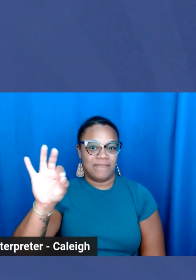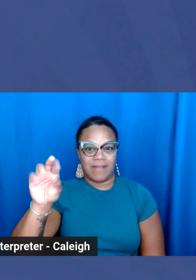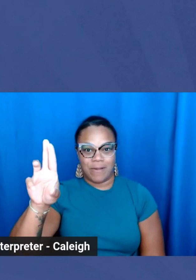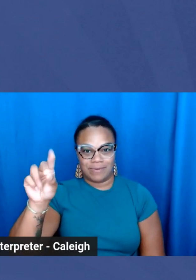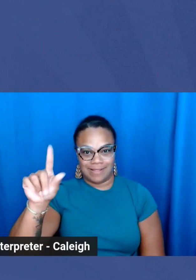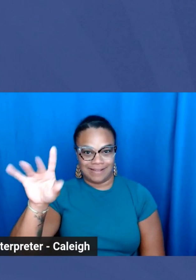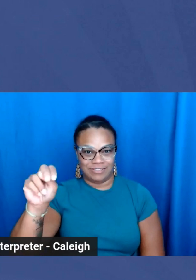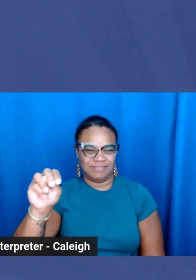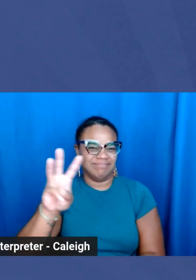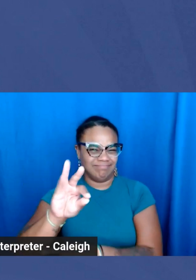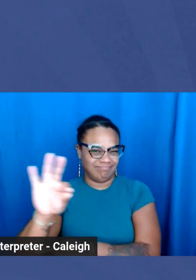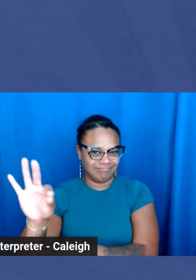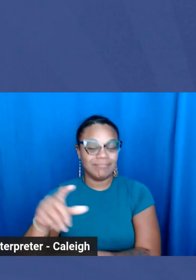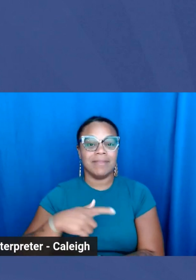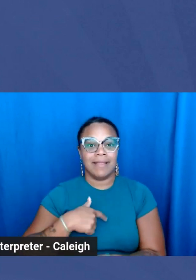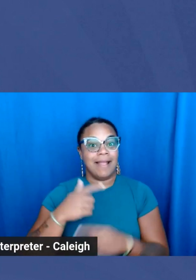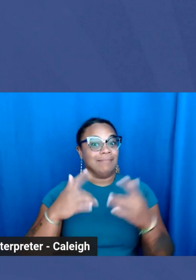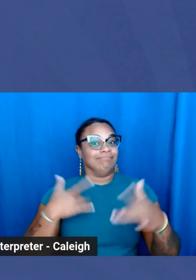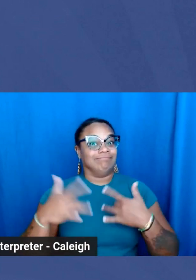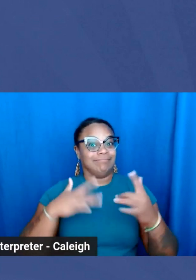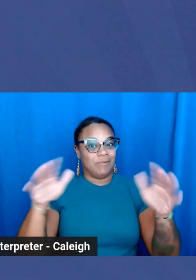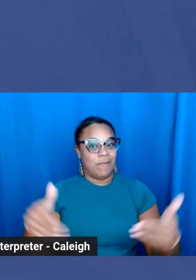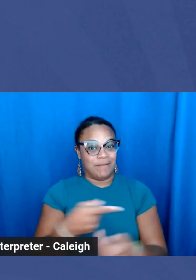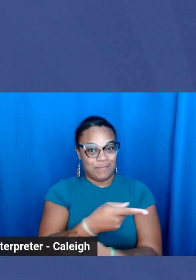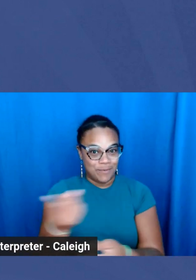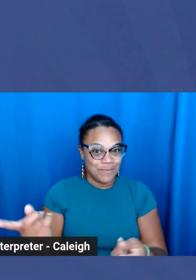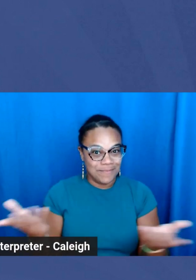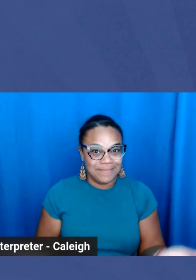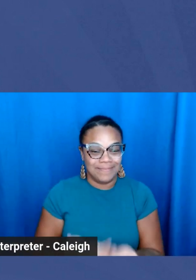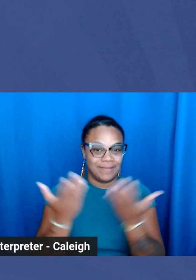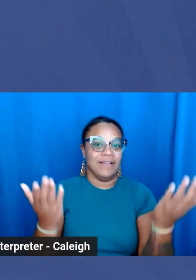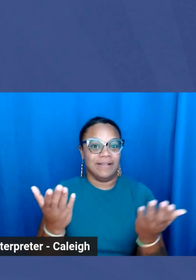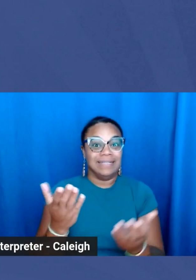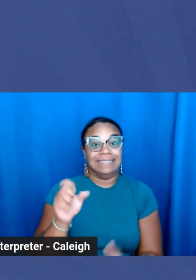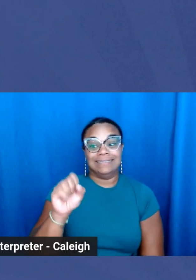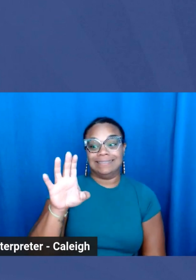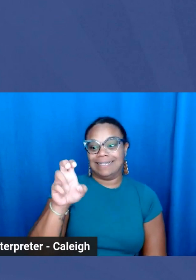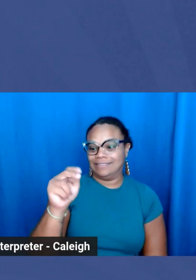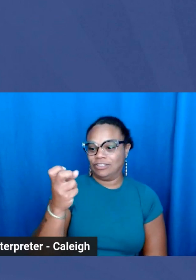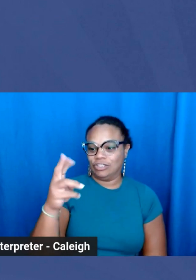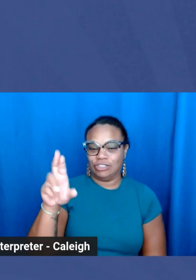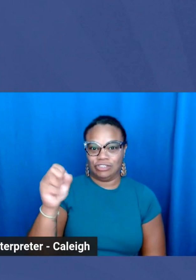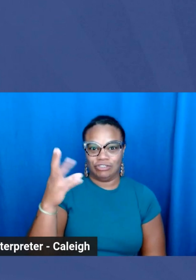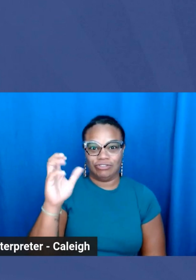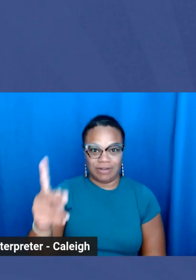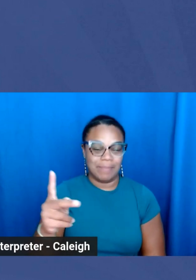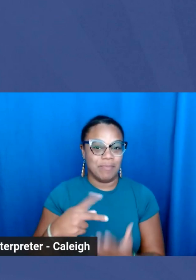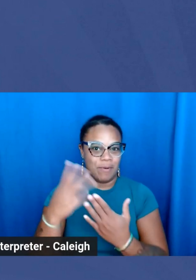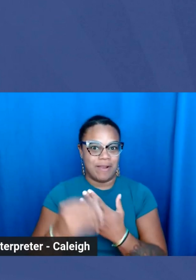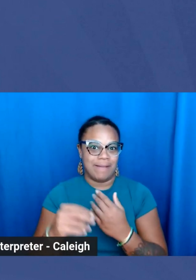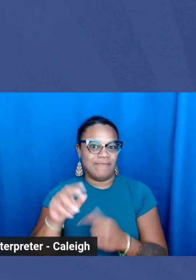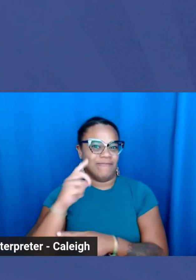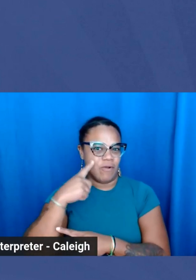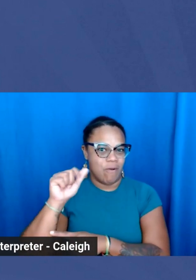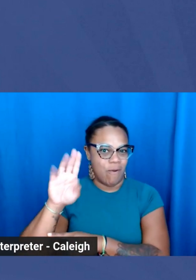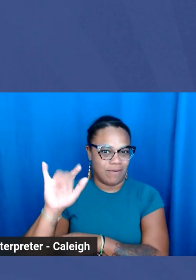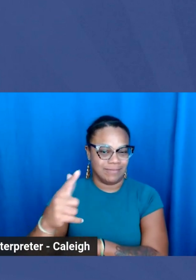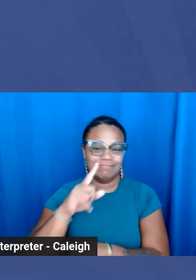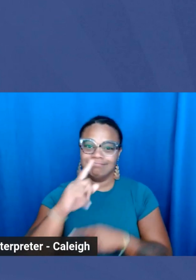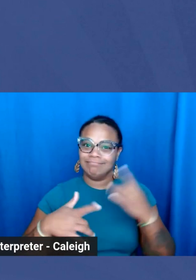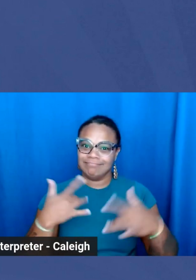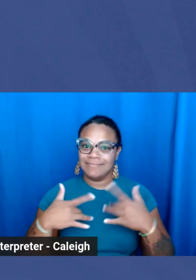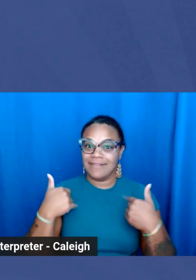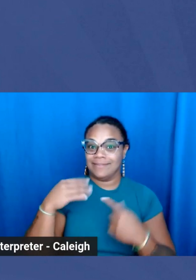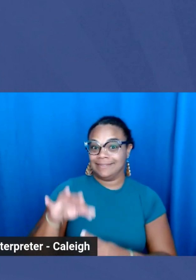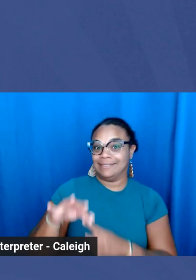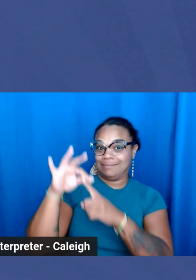to our Censorship Series program this August. I'm very excited because I have a special guest moderator,